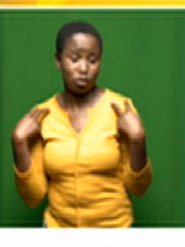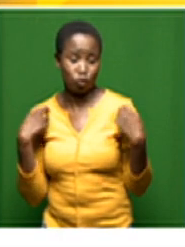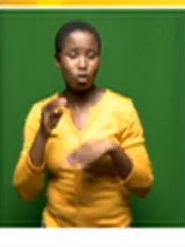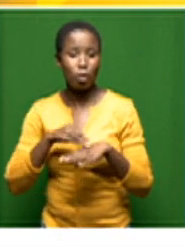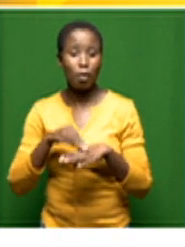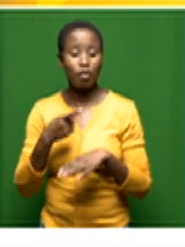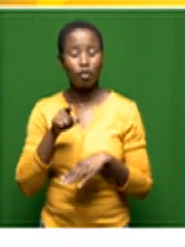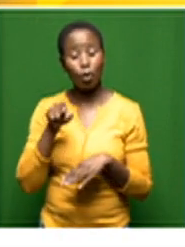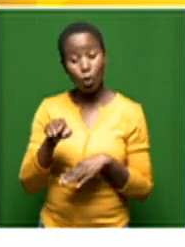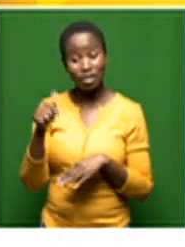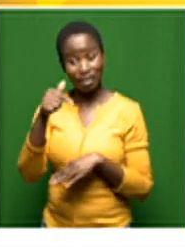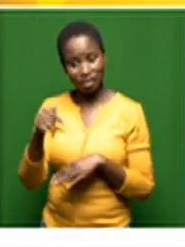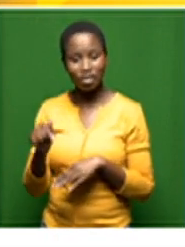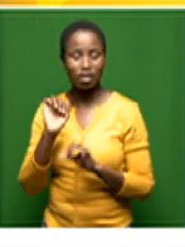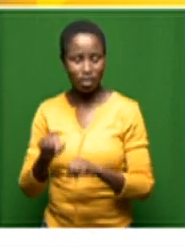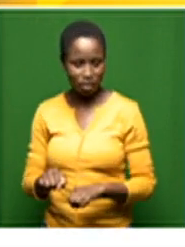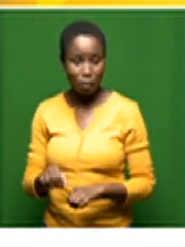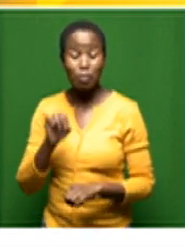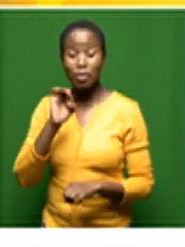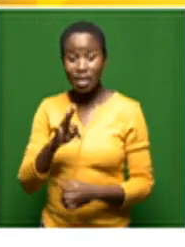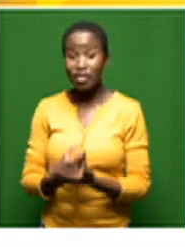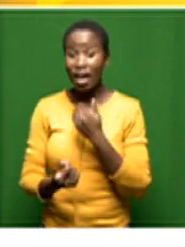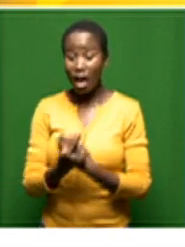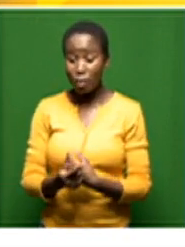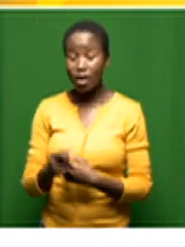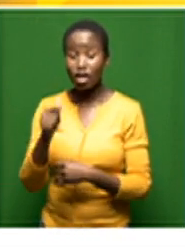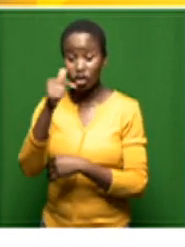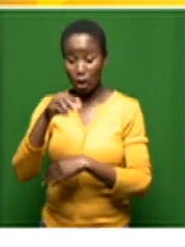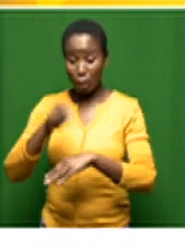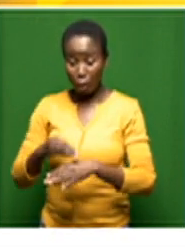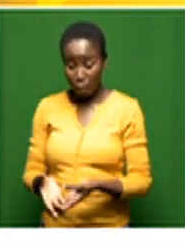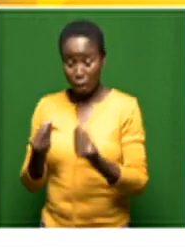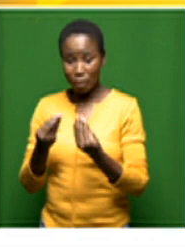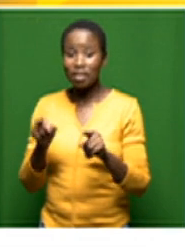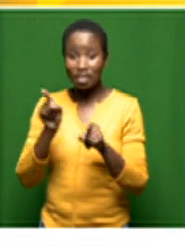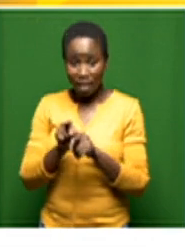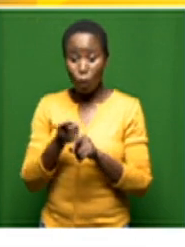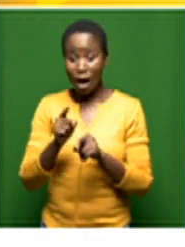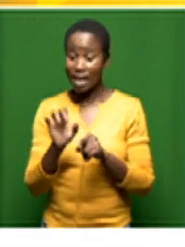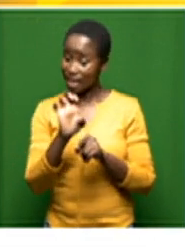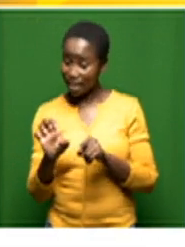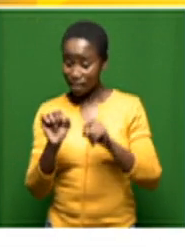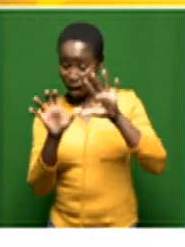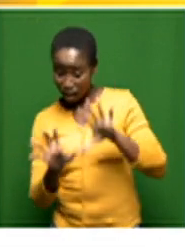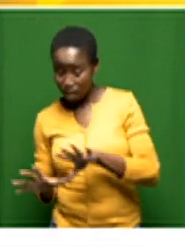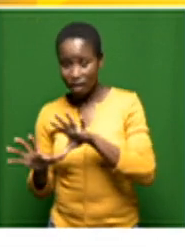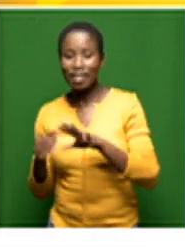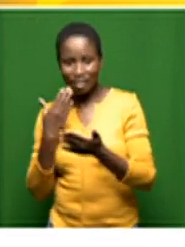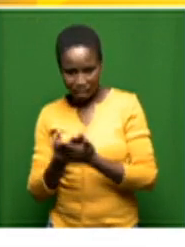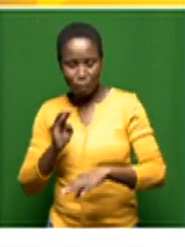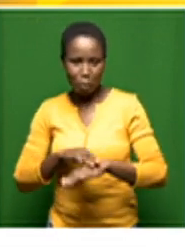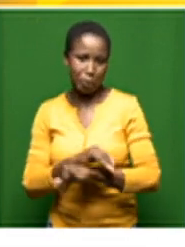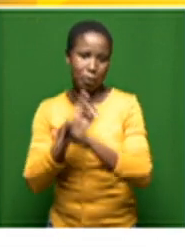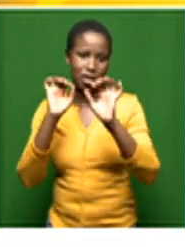Mozambique, if it becomes a problem for Tanzania, even East Africa region will have a problem, because Tanzania is